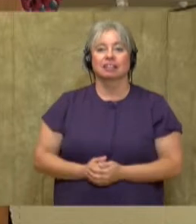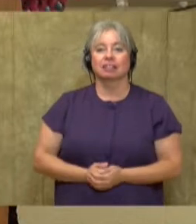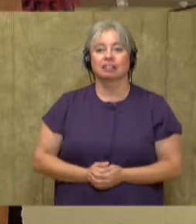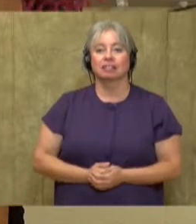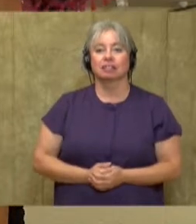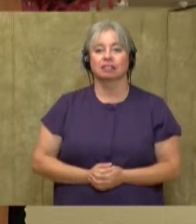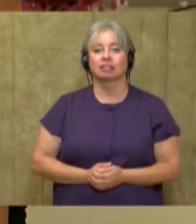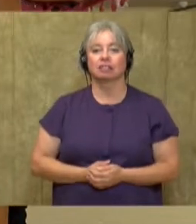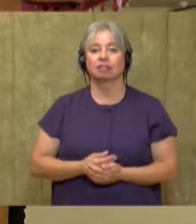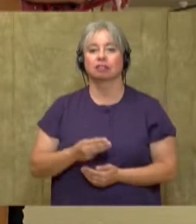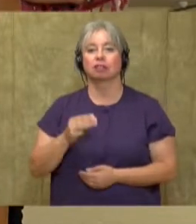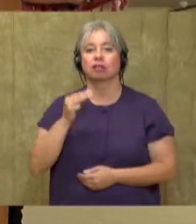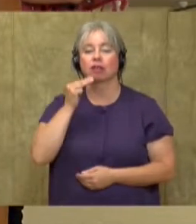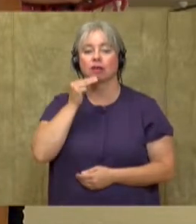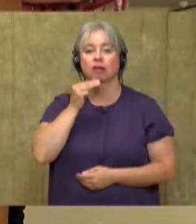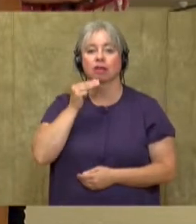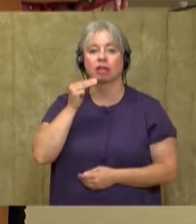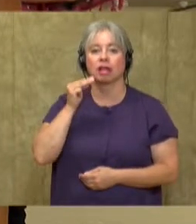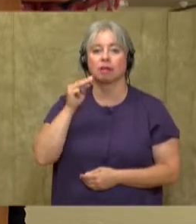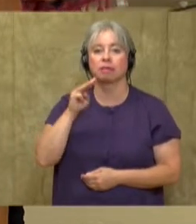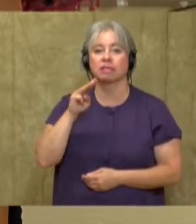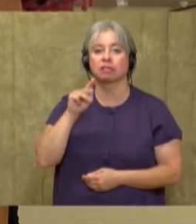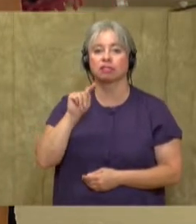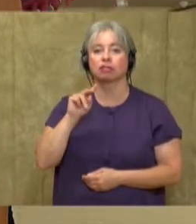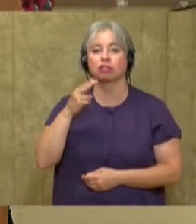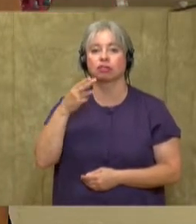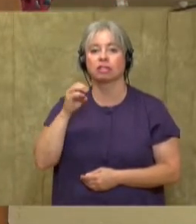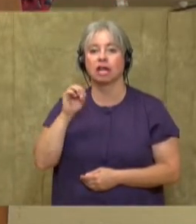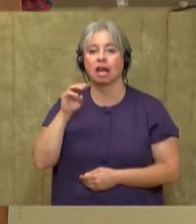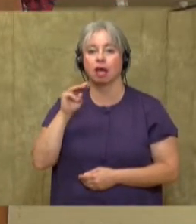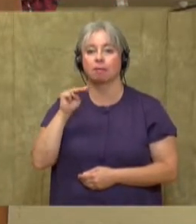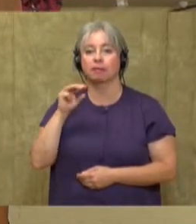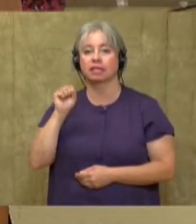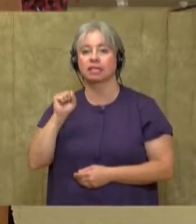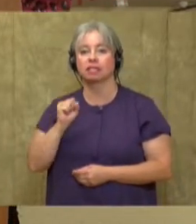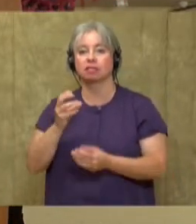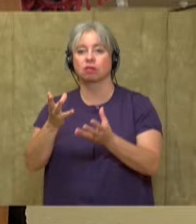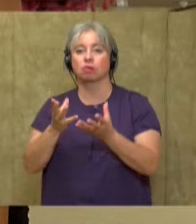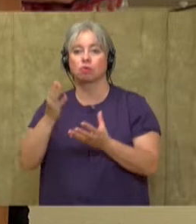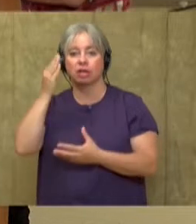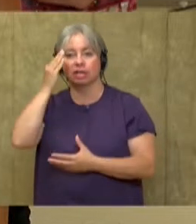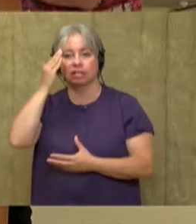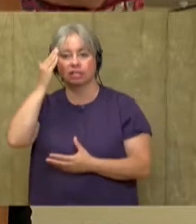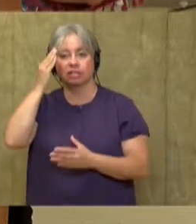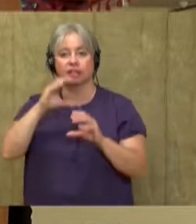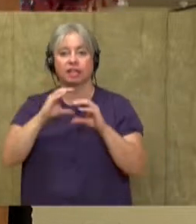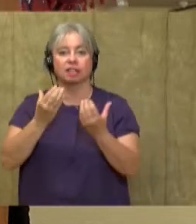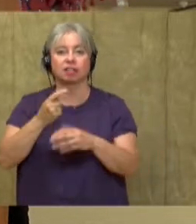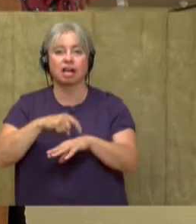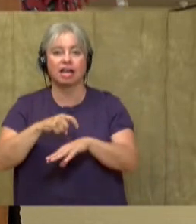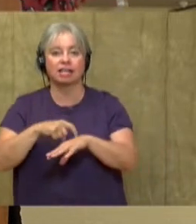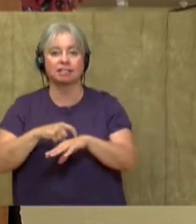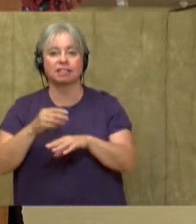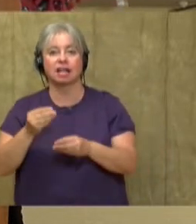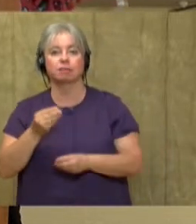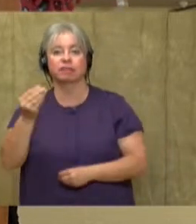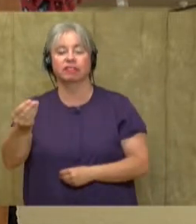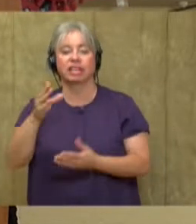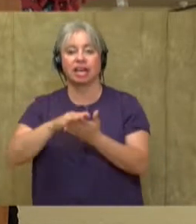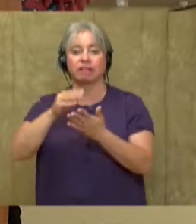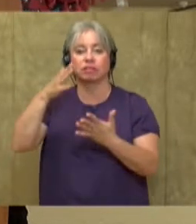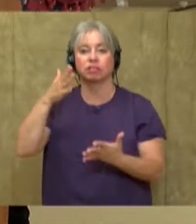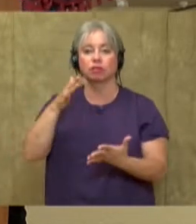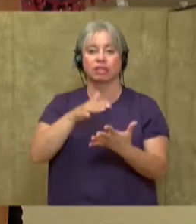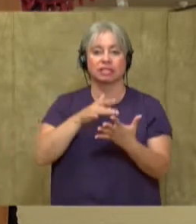the amount of class time that he gave students to study affected their test scores. And looking at the scatter plot